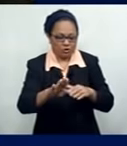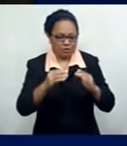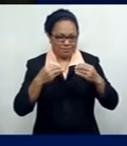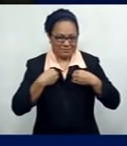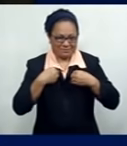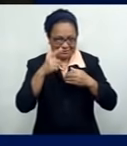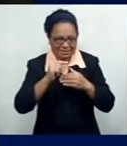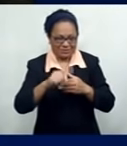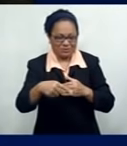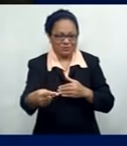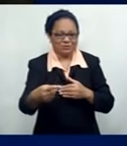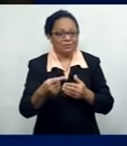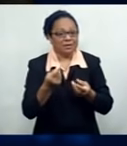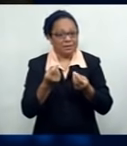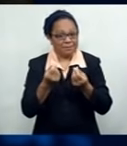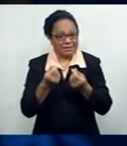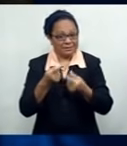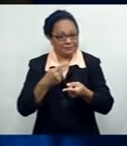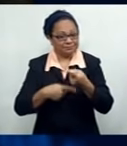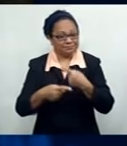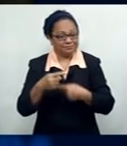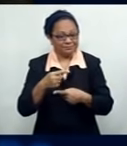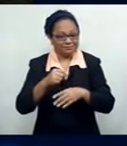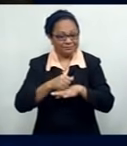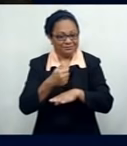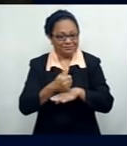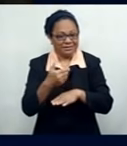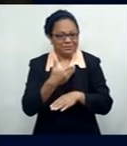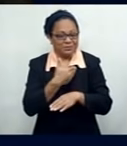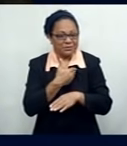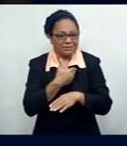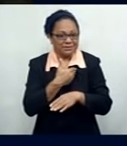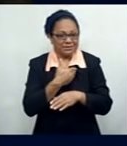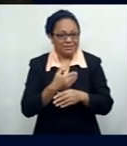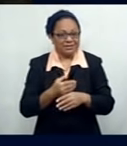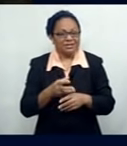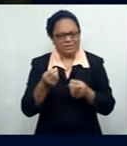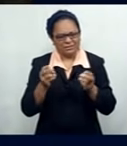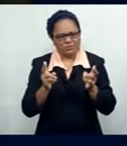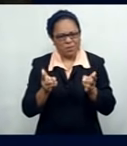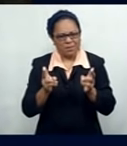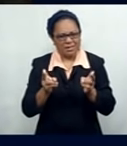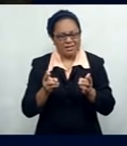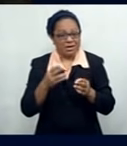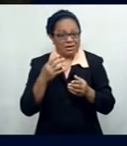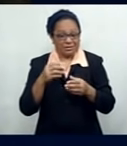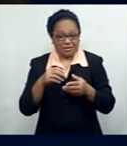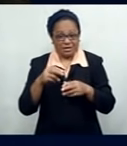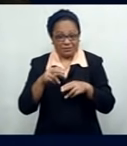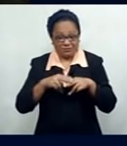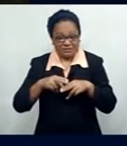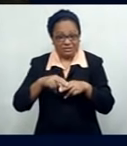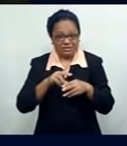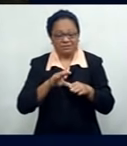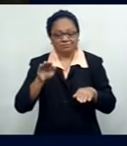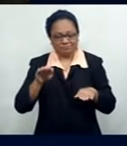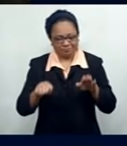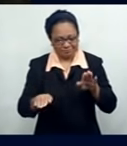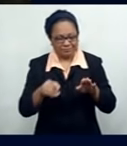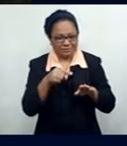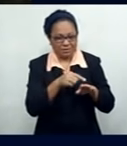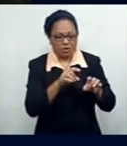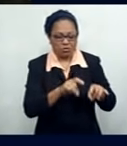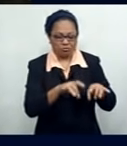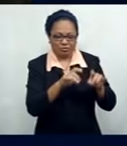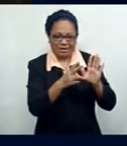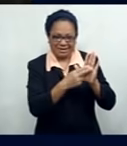activities. Here are the local exchange rates as set early this morning. As usual, when our dollar slips against our two major trading partners, the